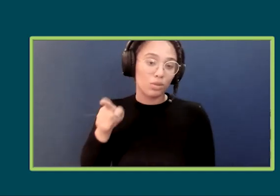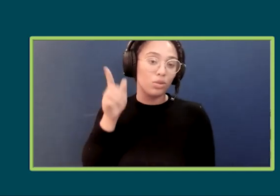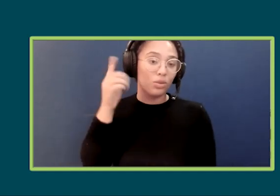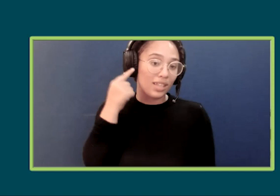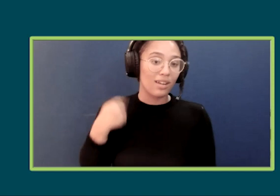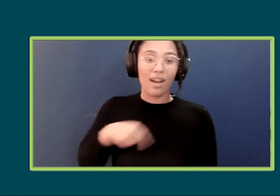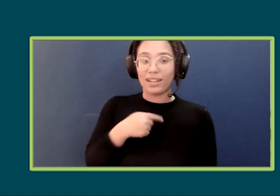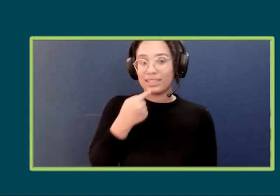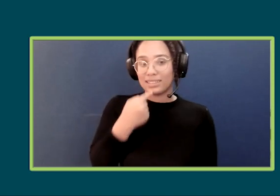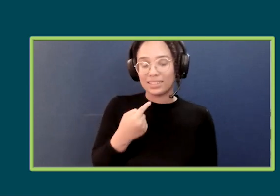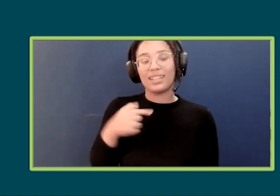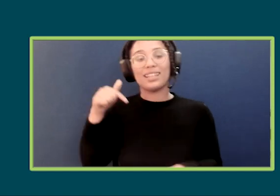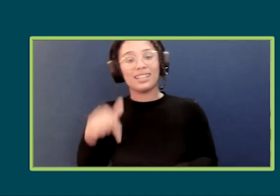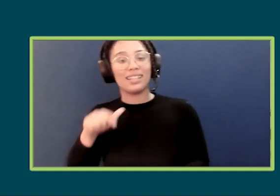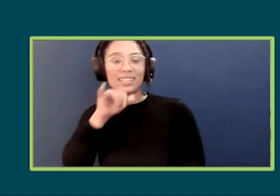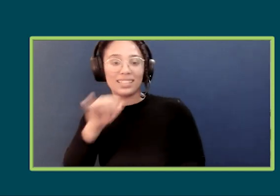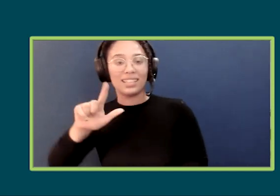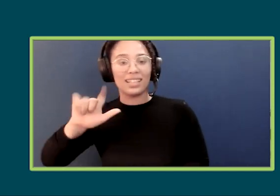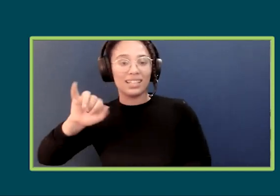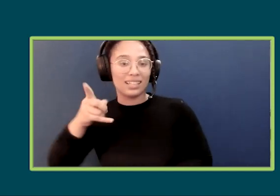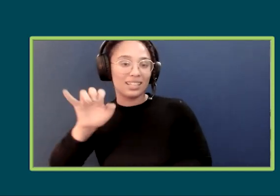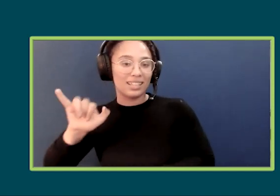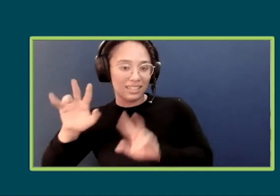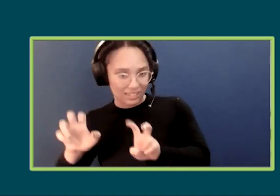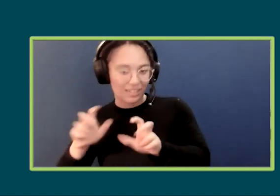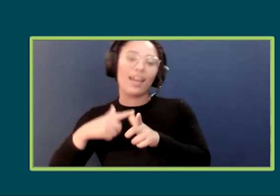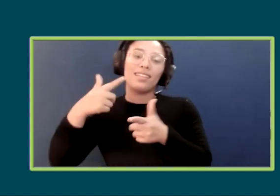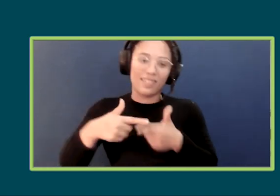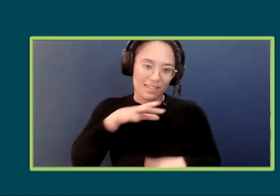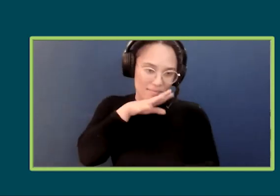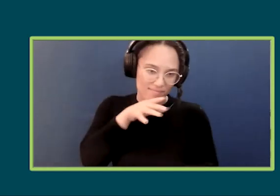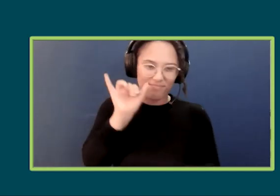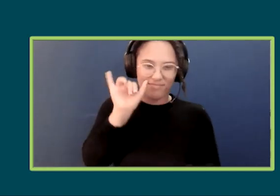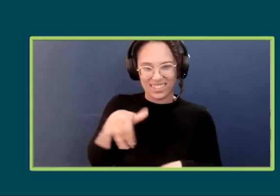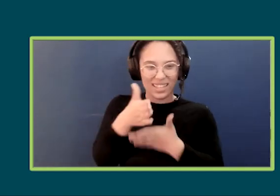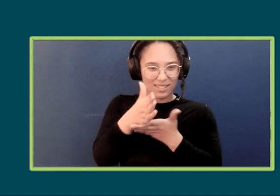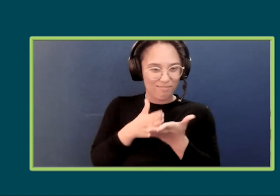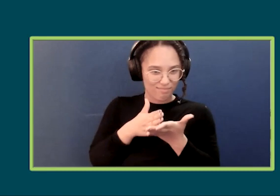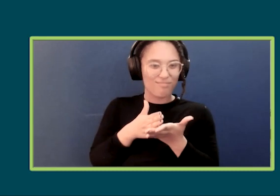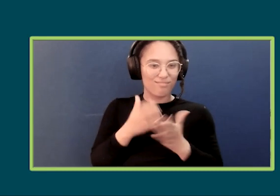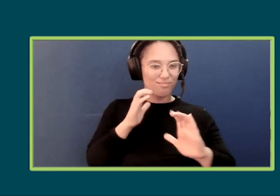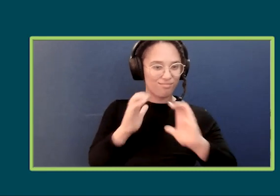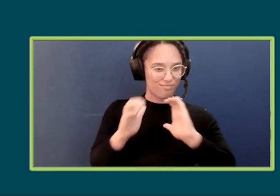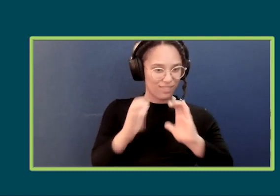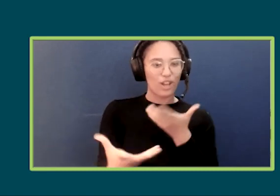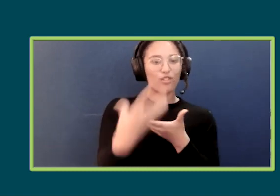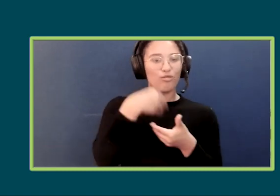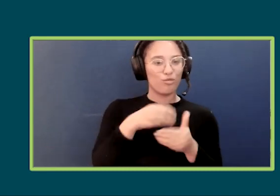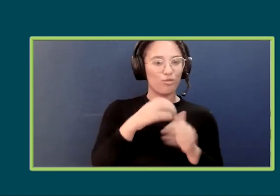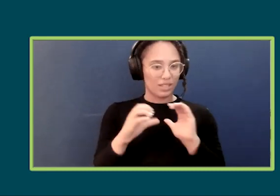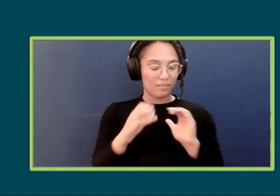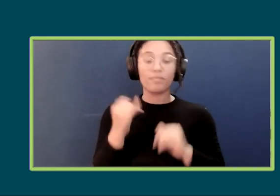And you'll get used to it. It's just a part of the beautiful rhythm of inclusive communication. If you haven't read our